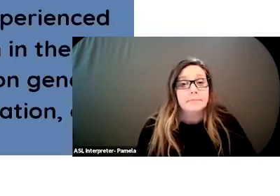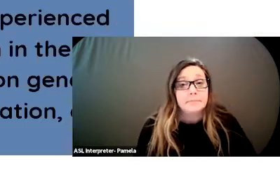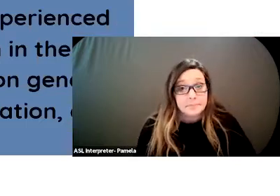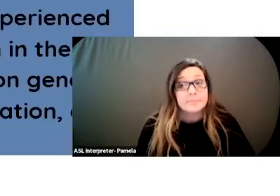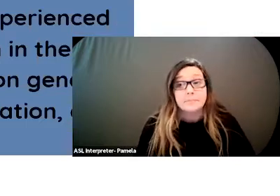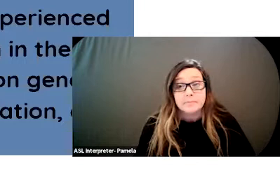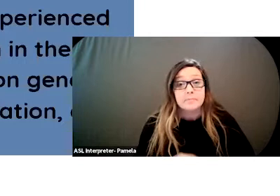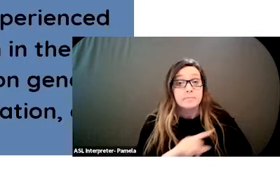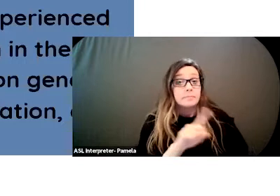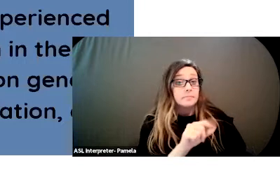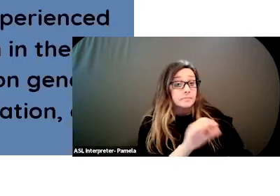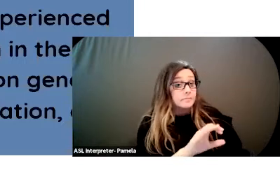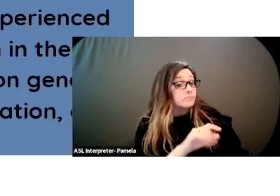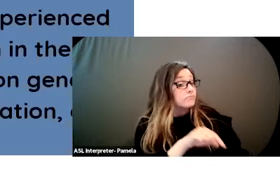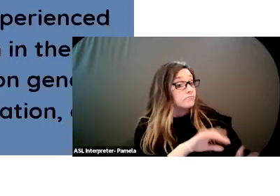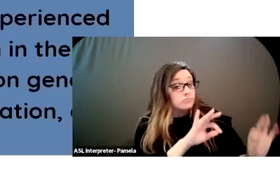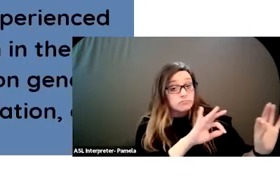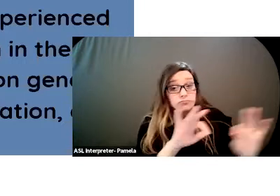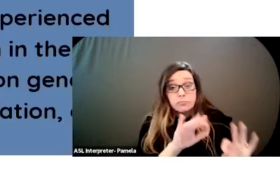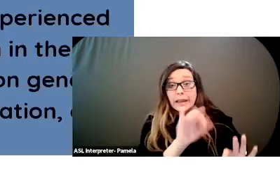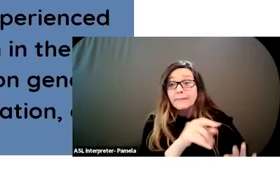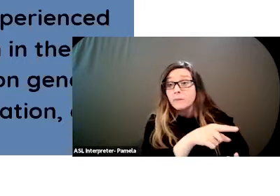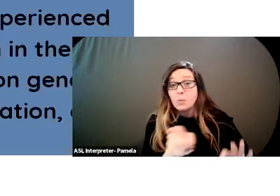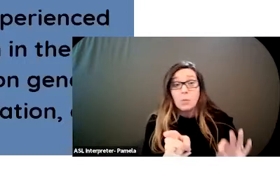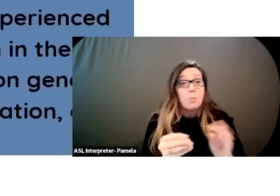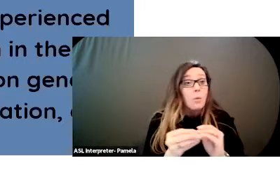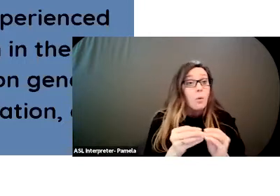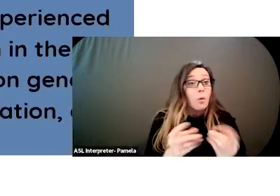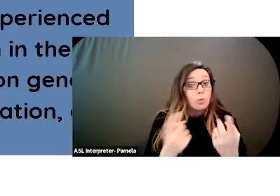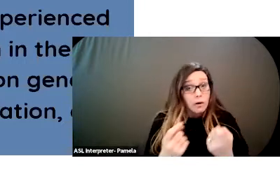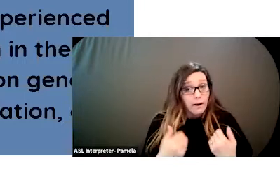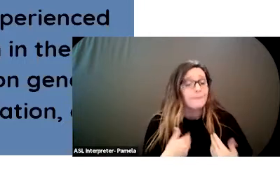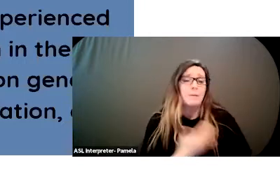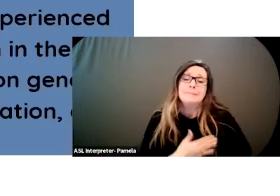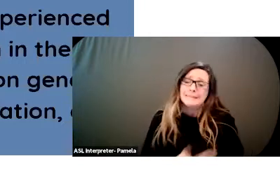Fantastic. If anyone has any further questions, please put them in the chat.